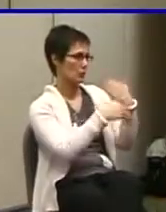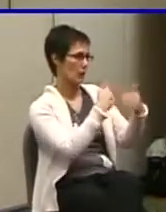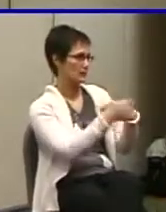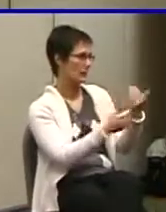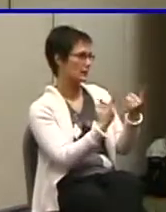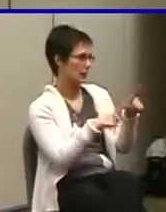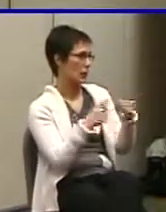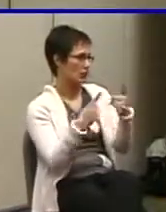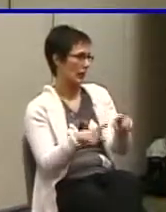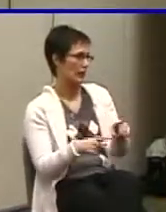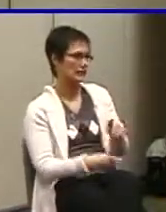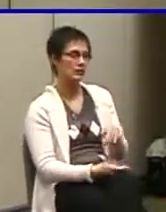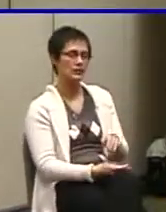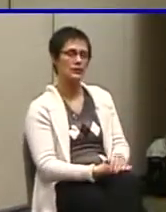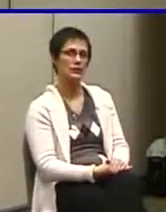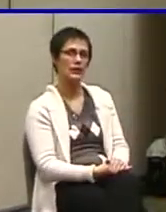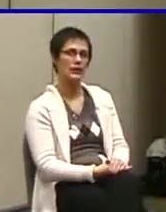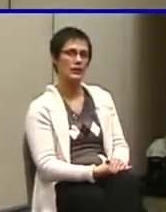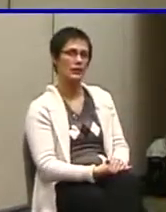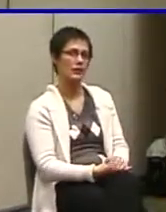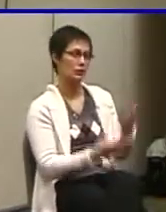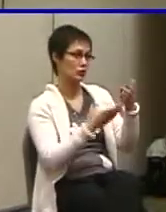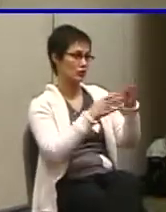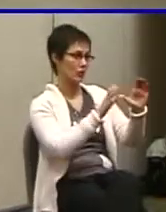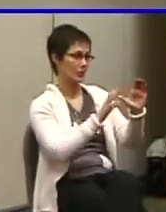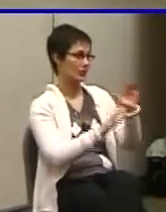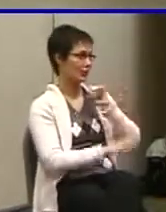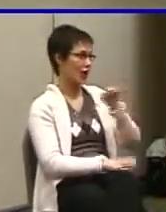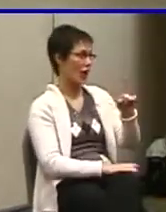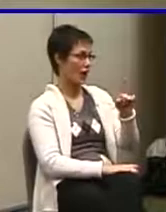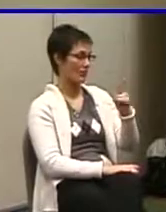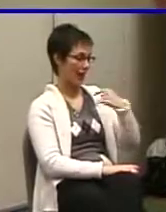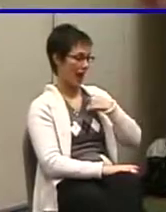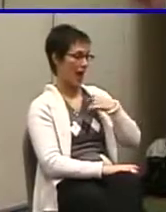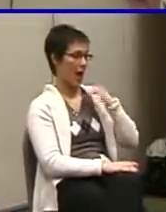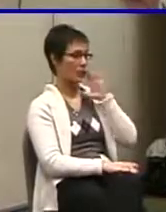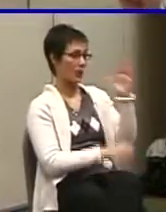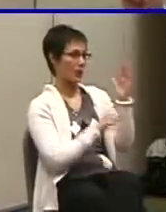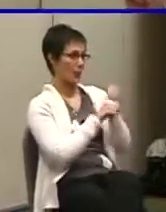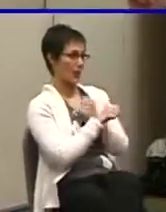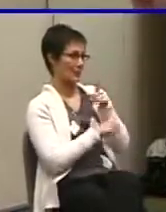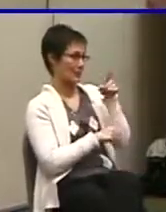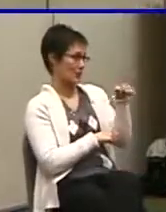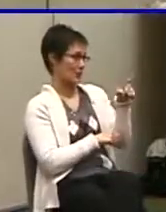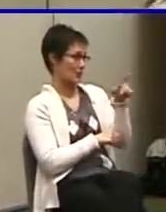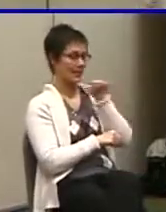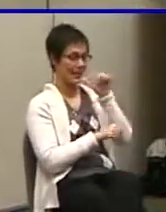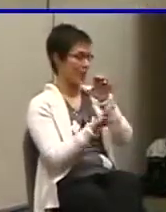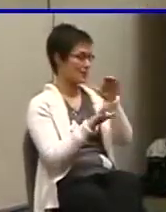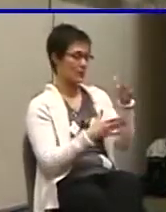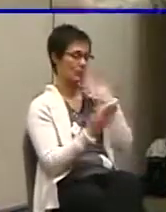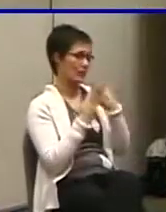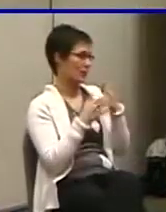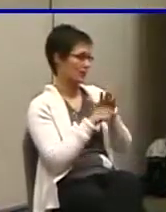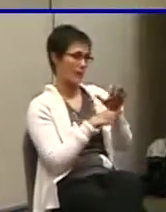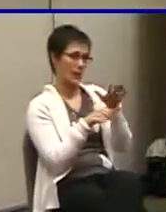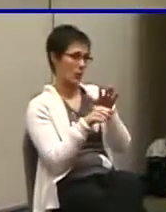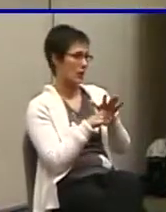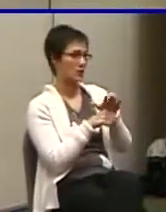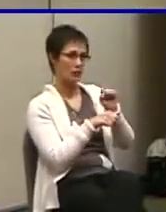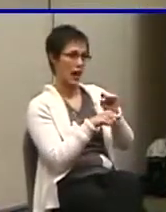one of those, the odds are I'll win this. The odds are you will have not done an adequate job, or you will not have